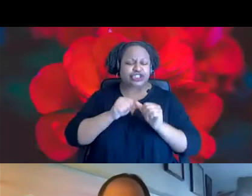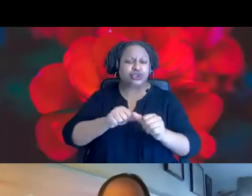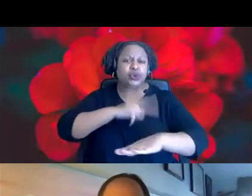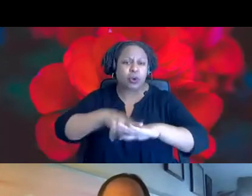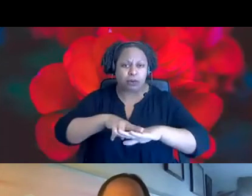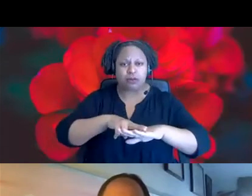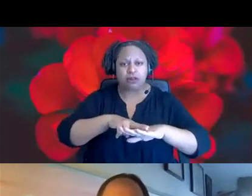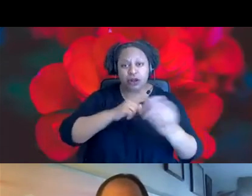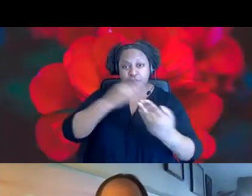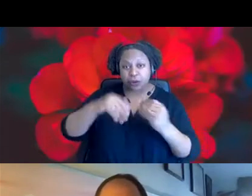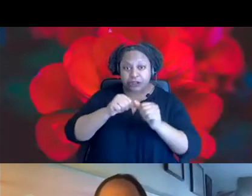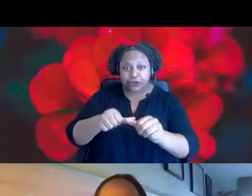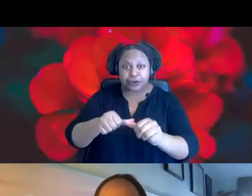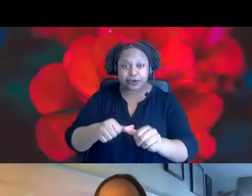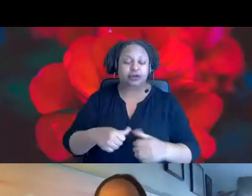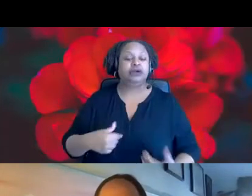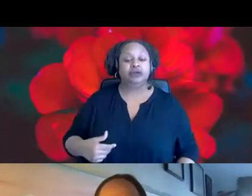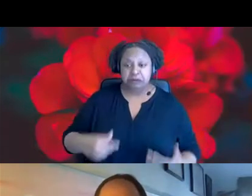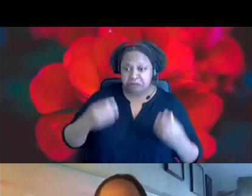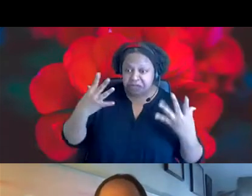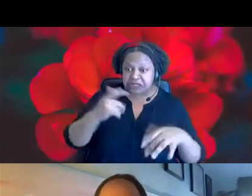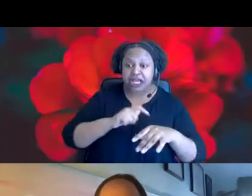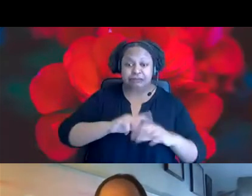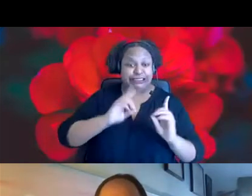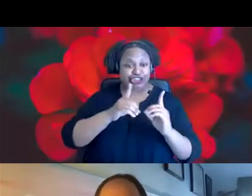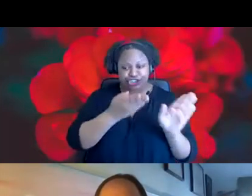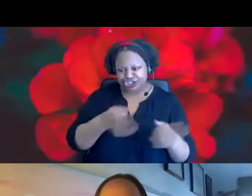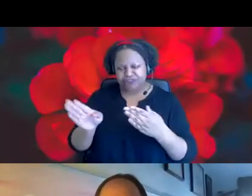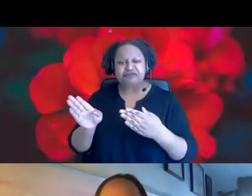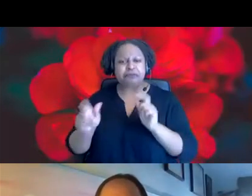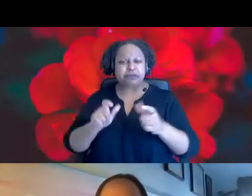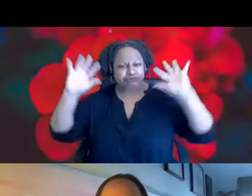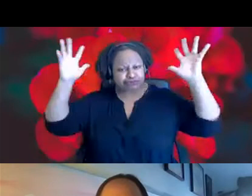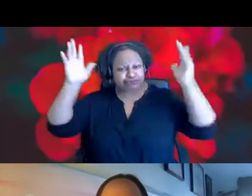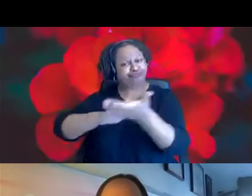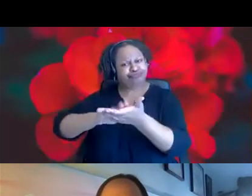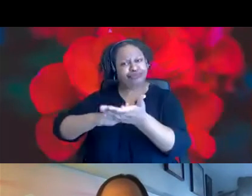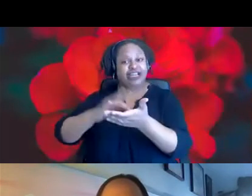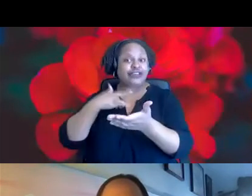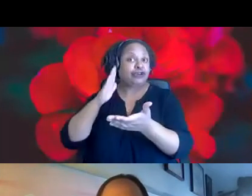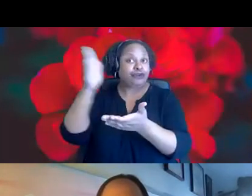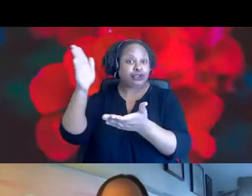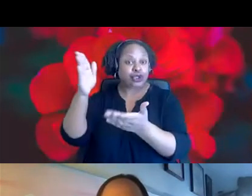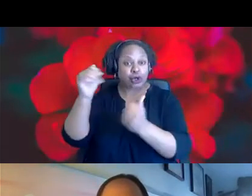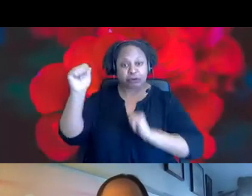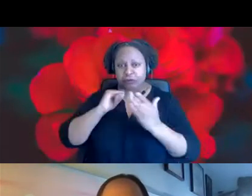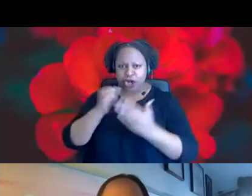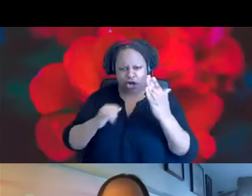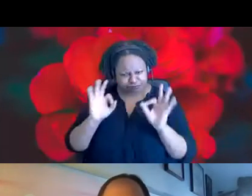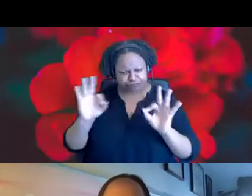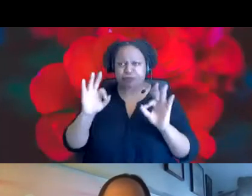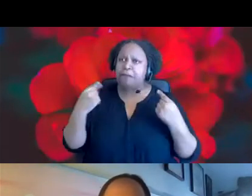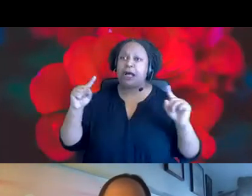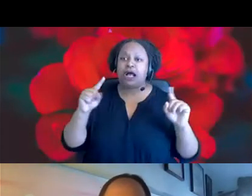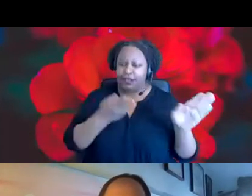many places, this digital shift was applauded and it was seen as the future of the performing arts. And in many other ways,